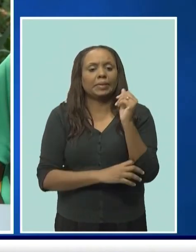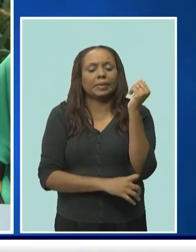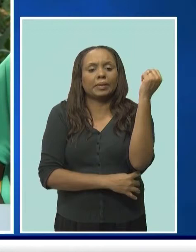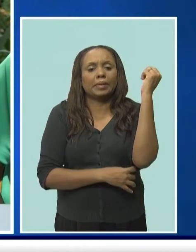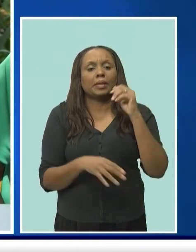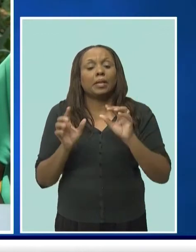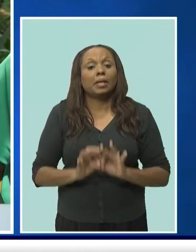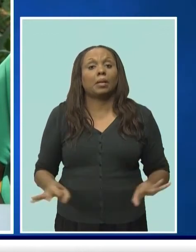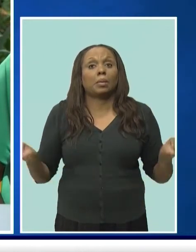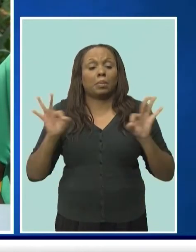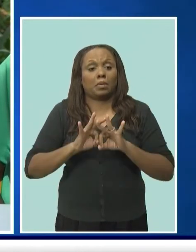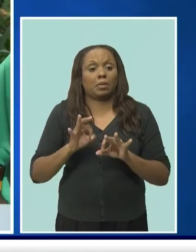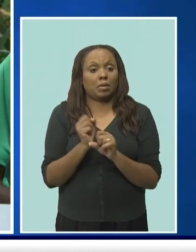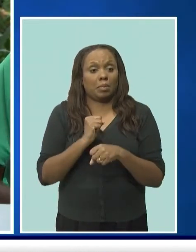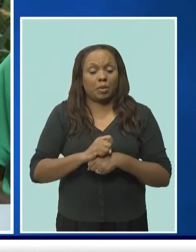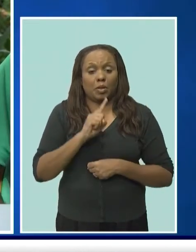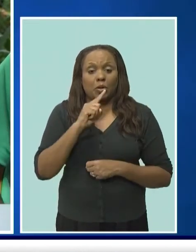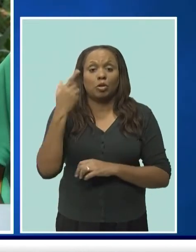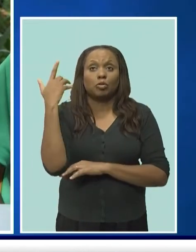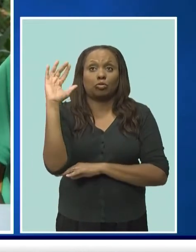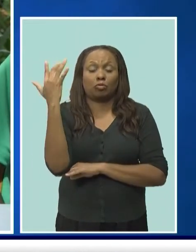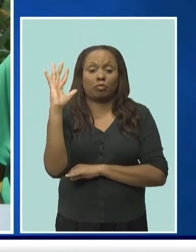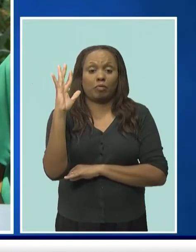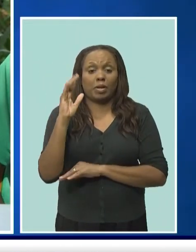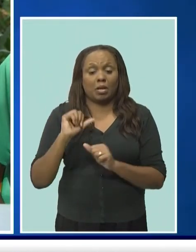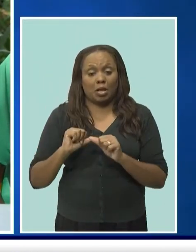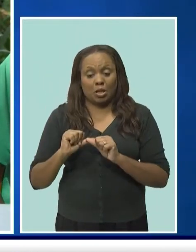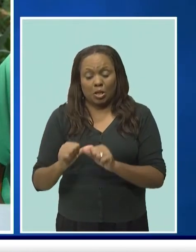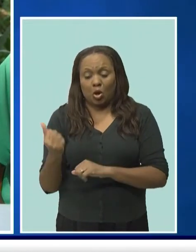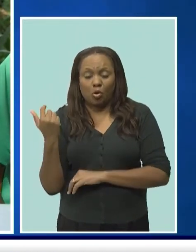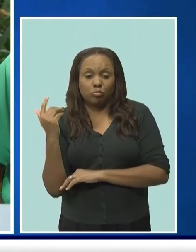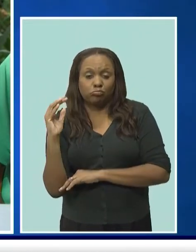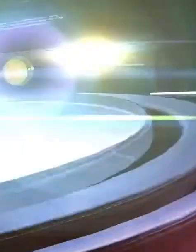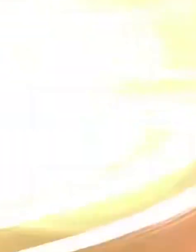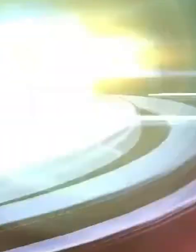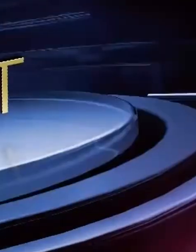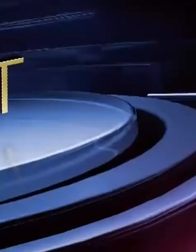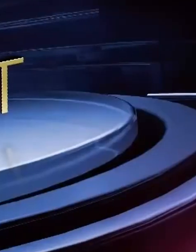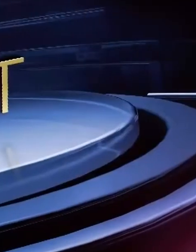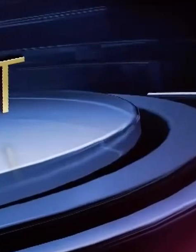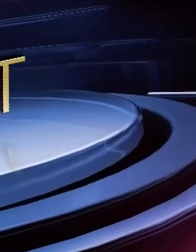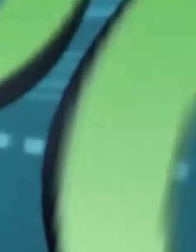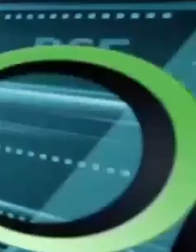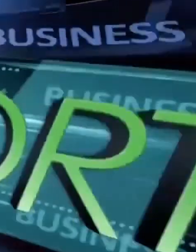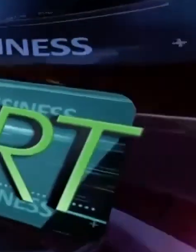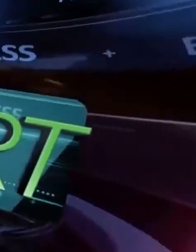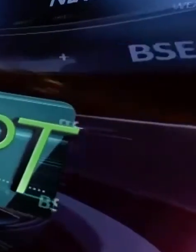the importance of ensuring those trees survive the test of times.